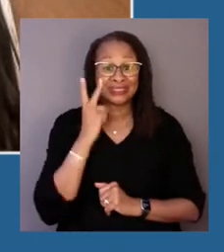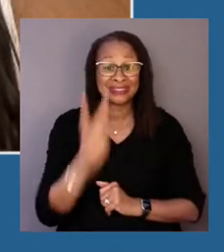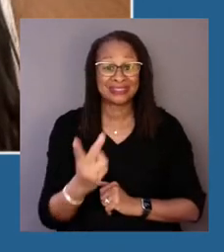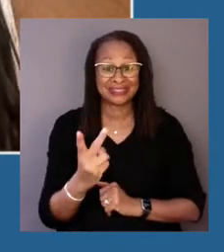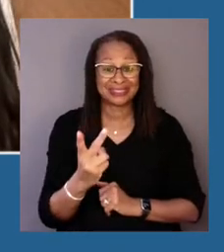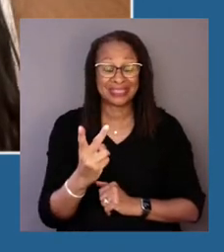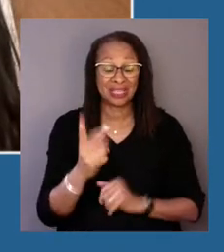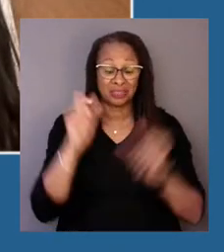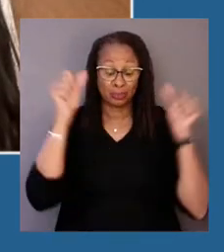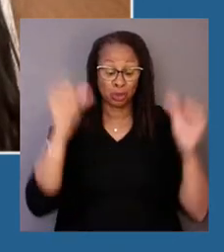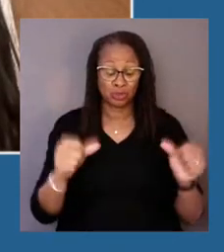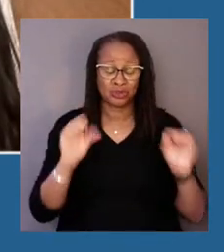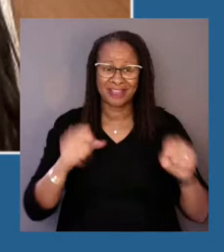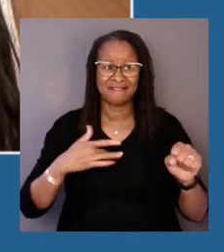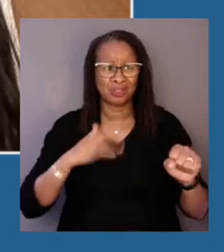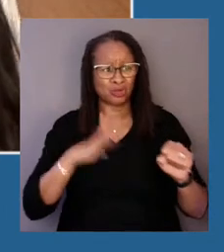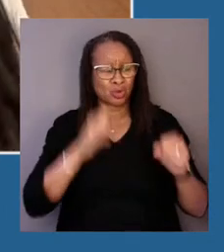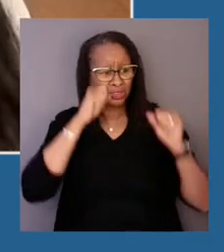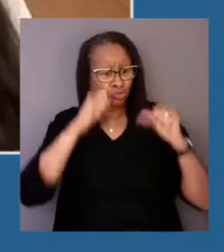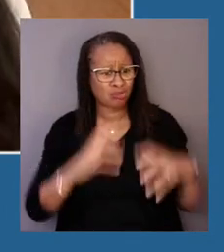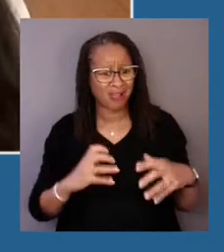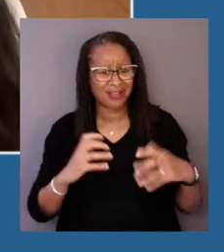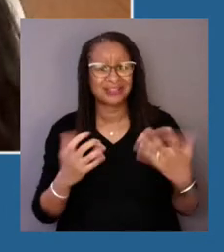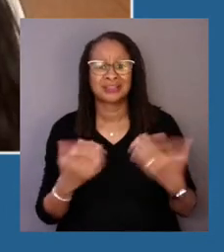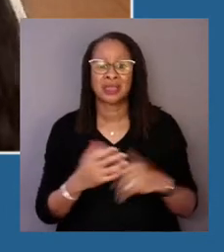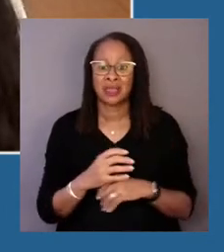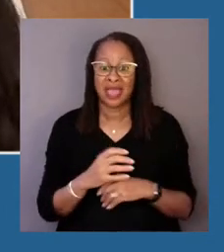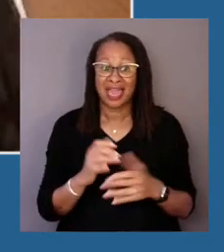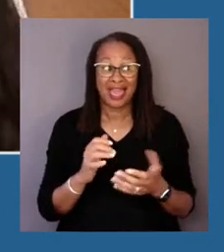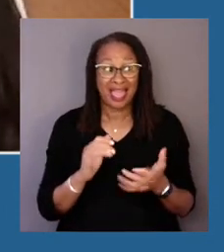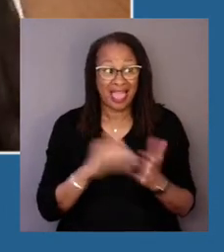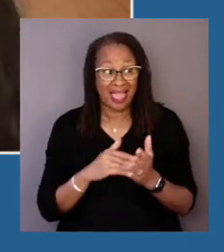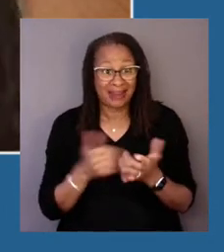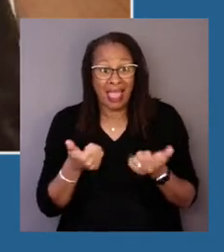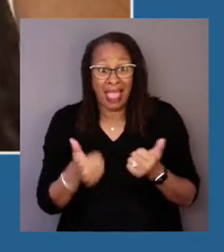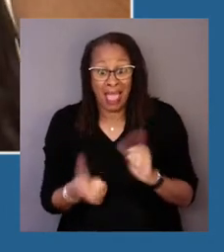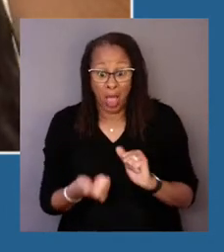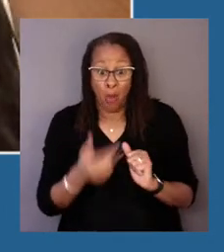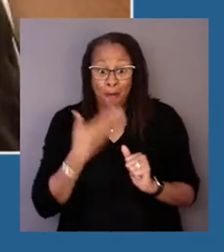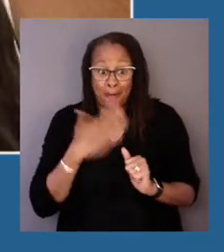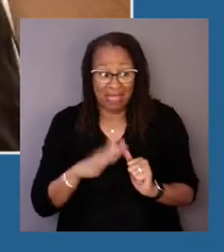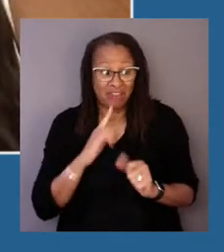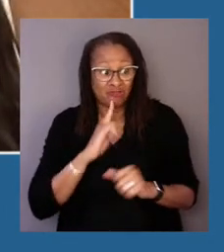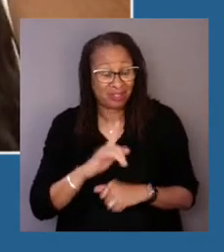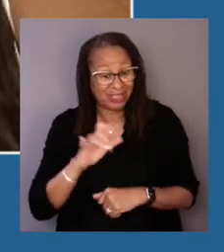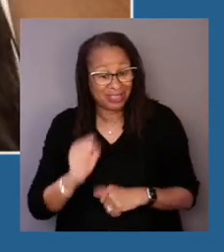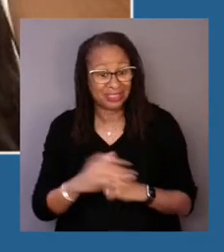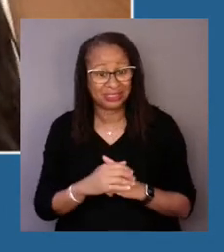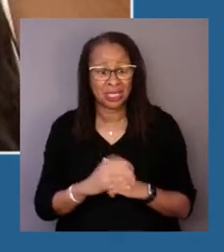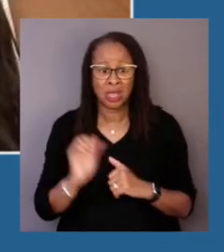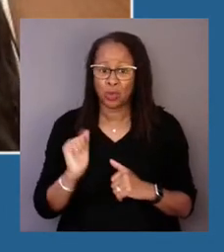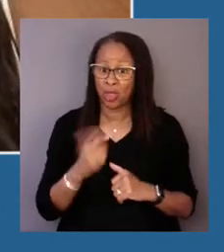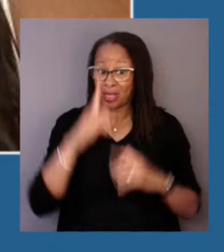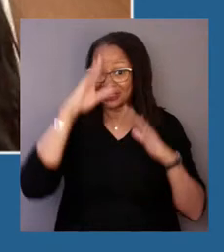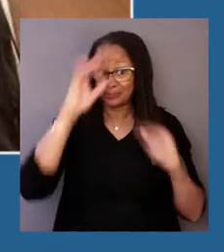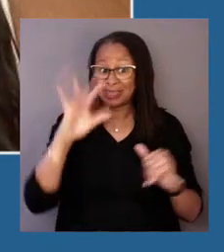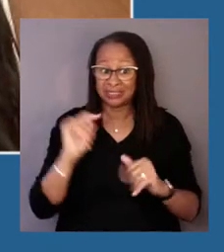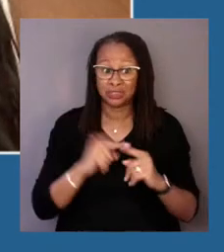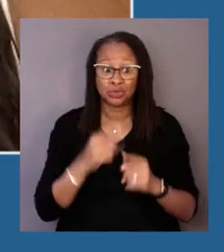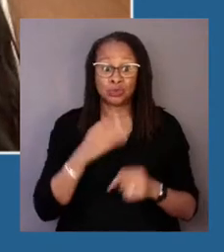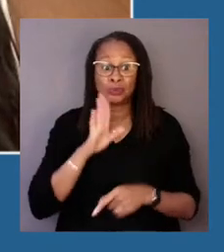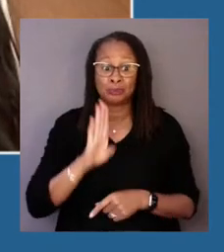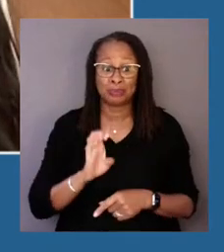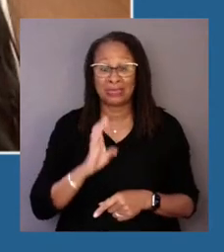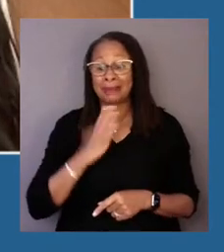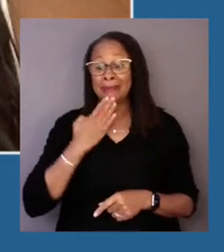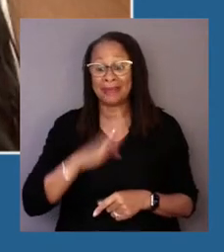surprise in a way at how bad it is. You knew it was bad, right? We all expect it to be bad, which is not